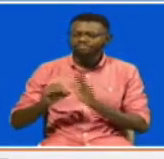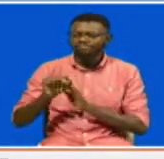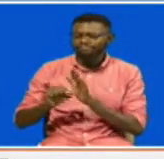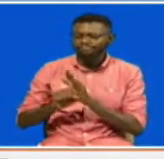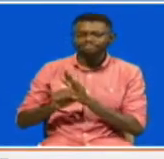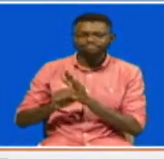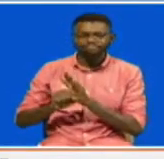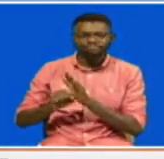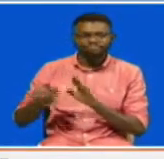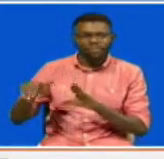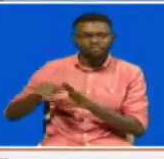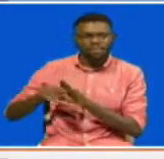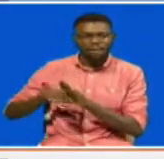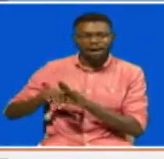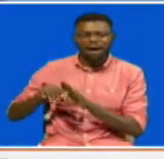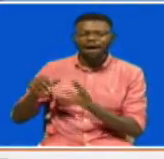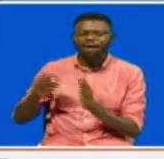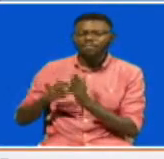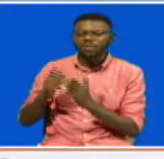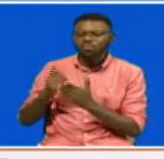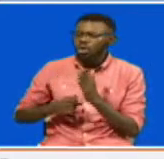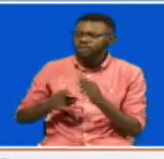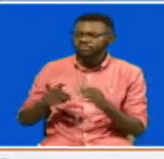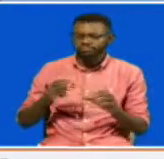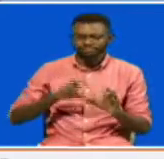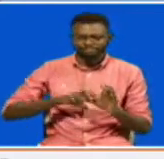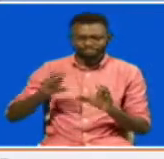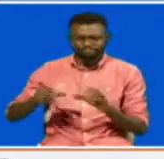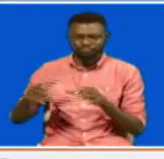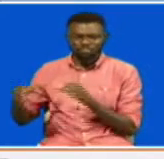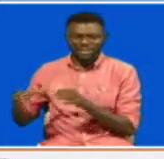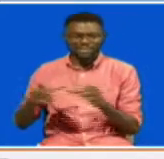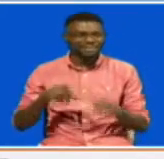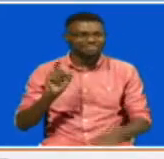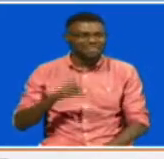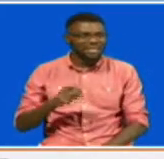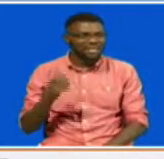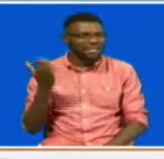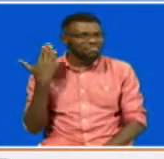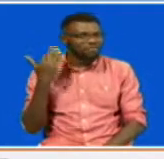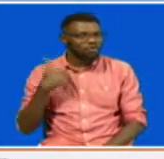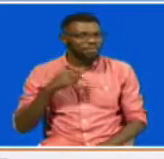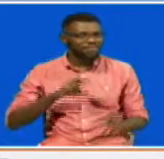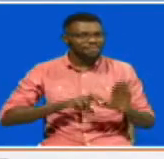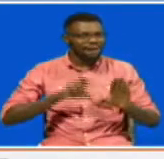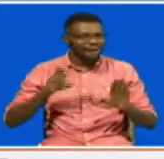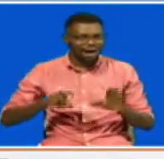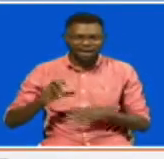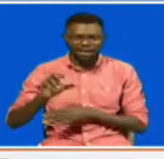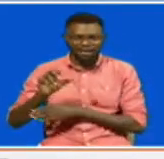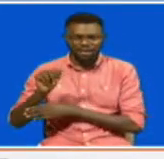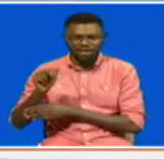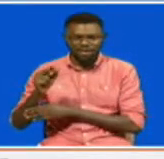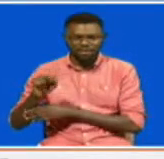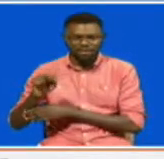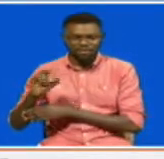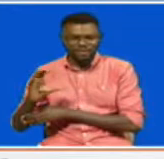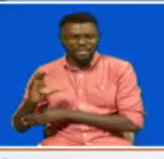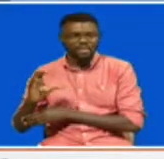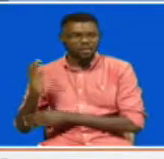official of a party. So I had resigned from ANC in anticipation that I would